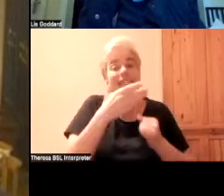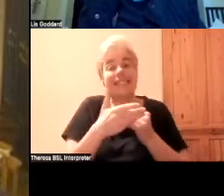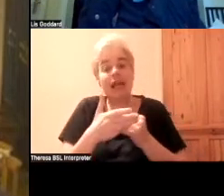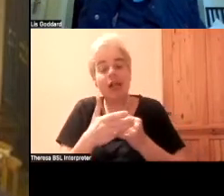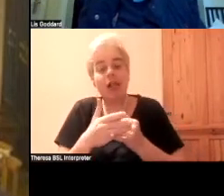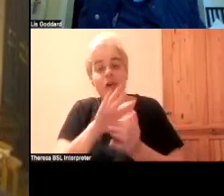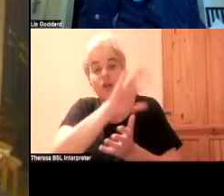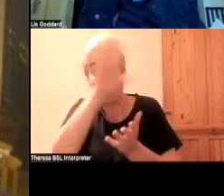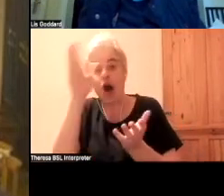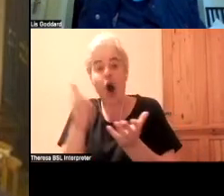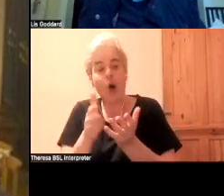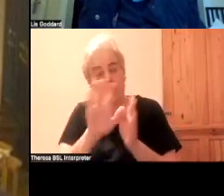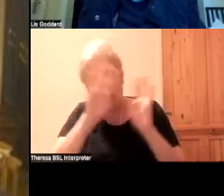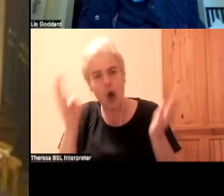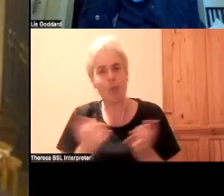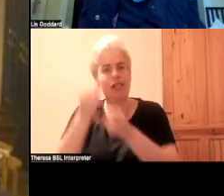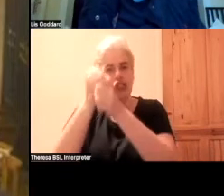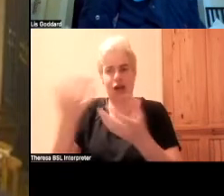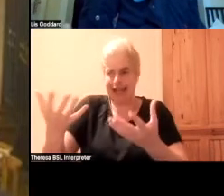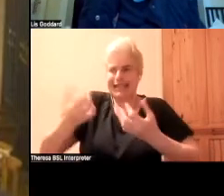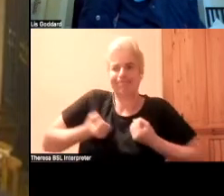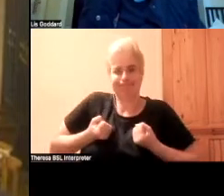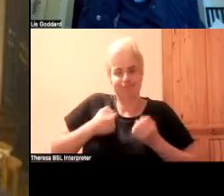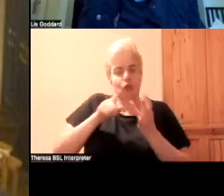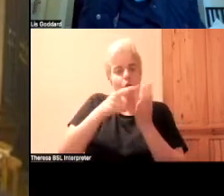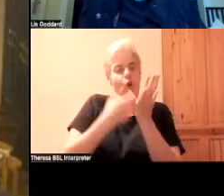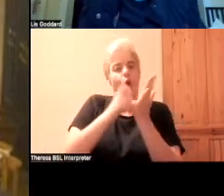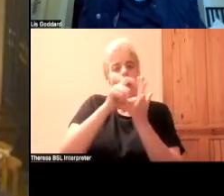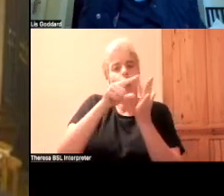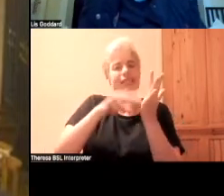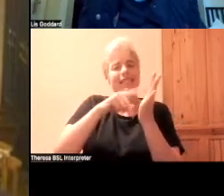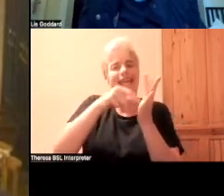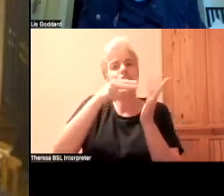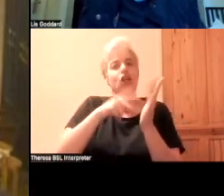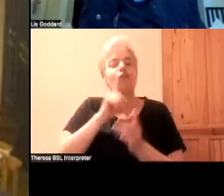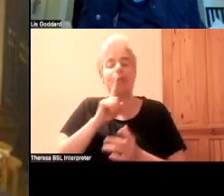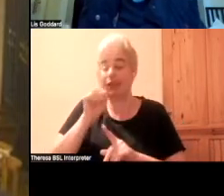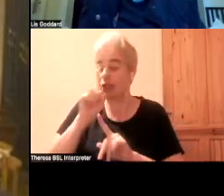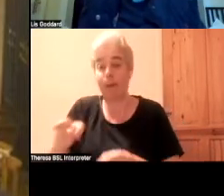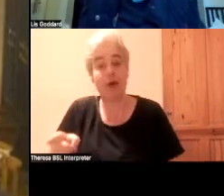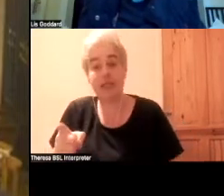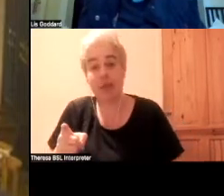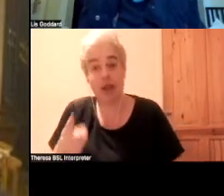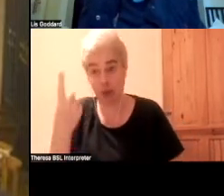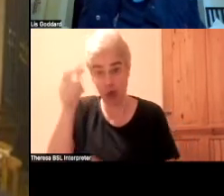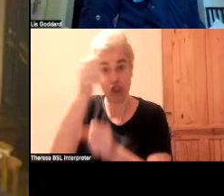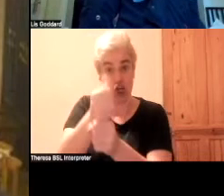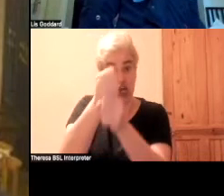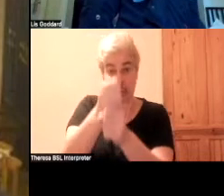whole worldwide church embraces the ordination of women, it is not possible for a single church to do